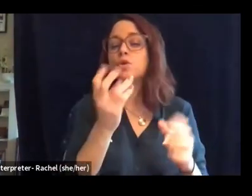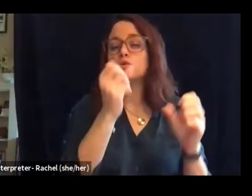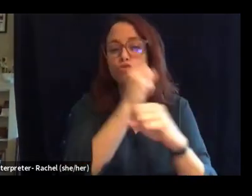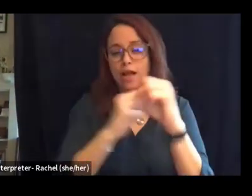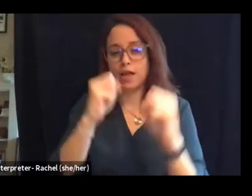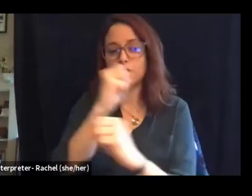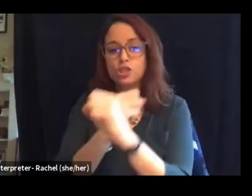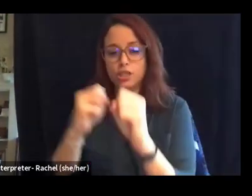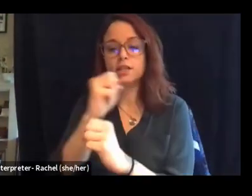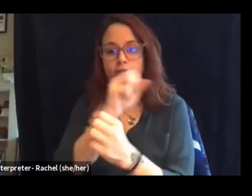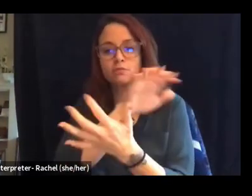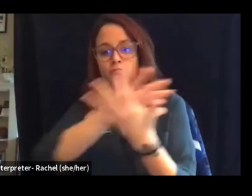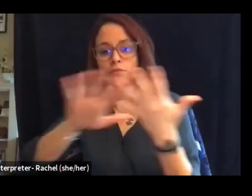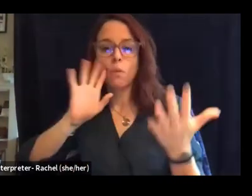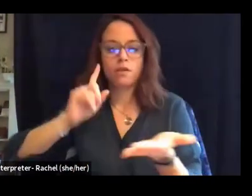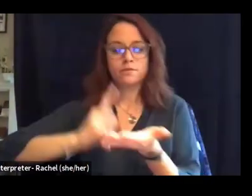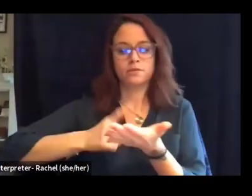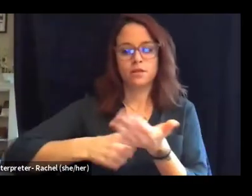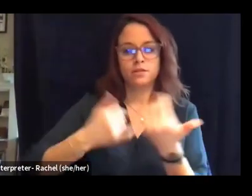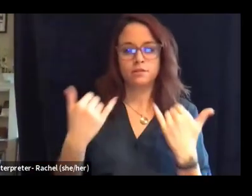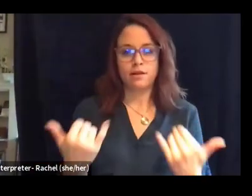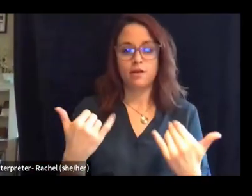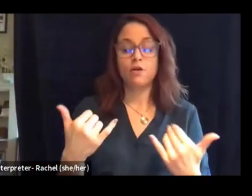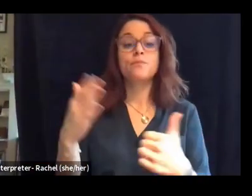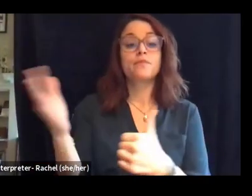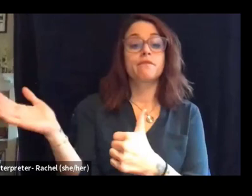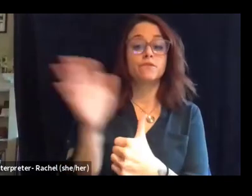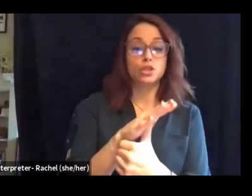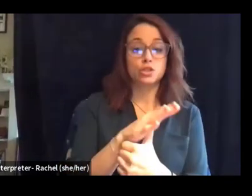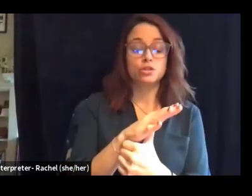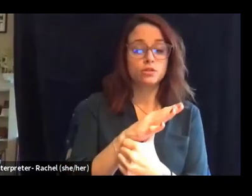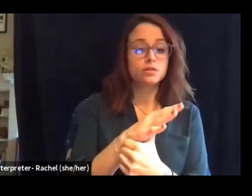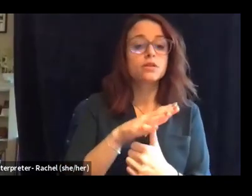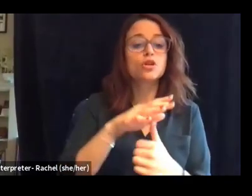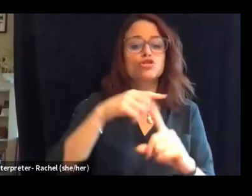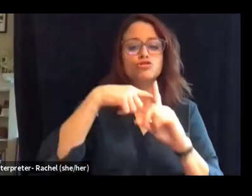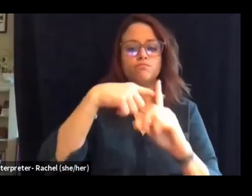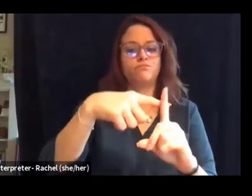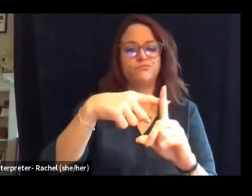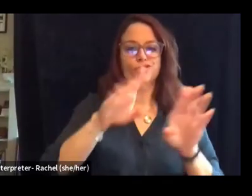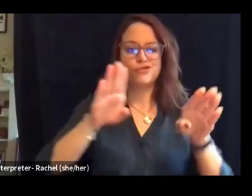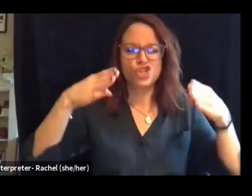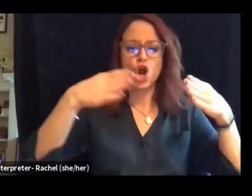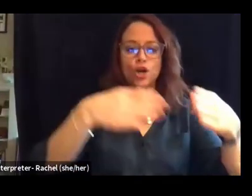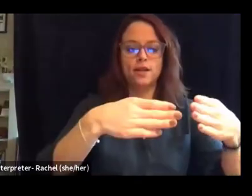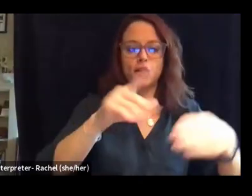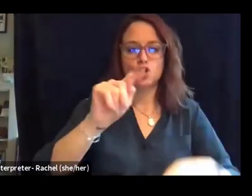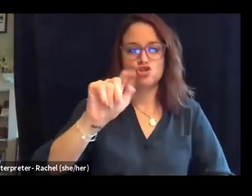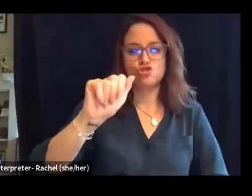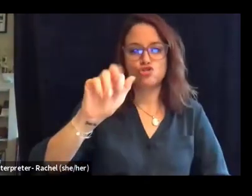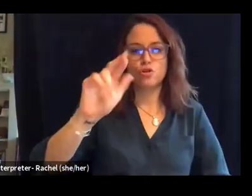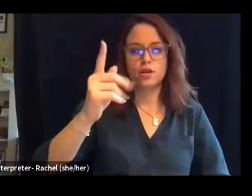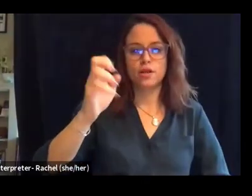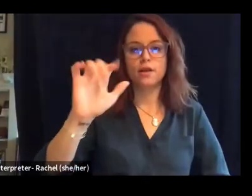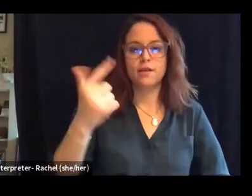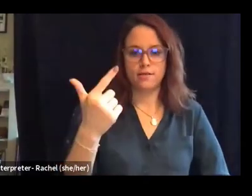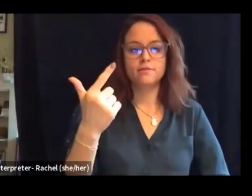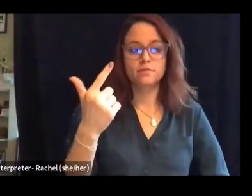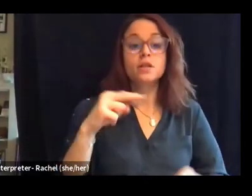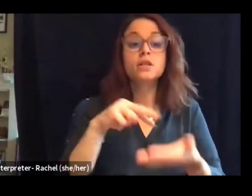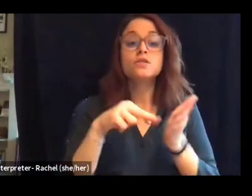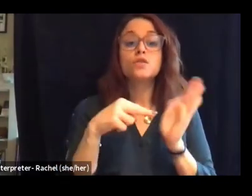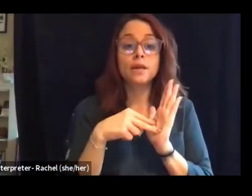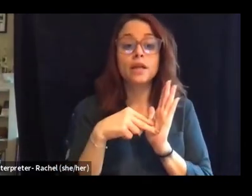do that. And the first is targeting. So the advertising targeting must closely match